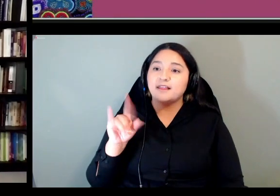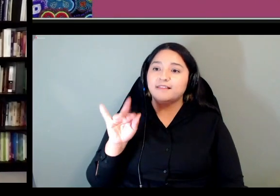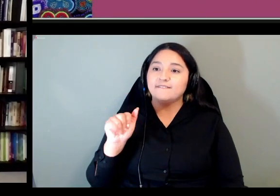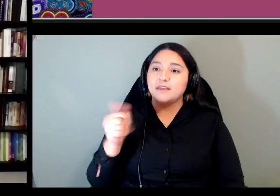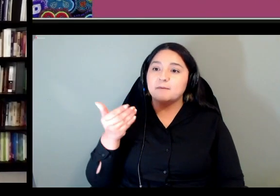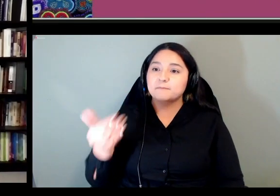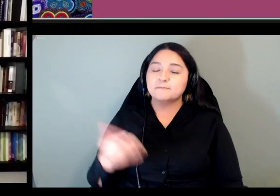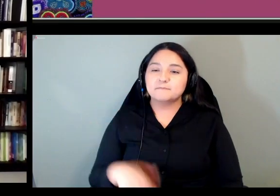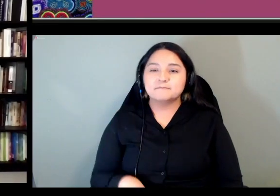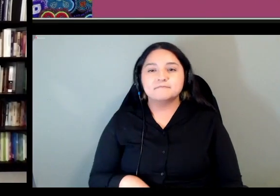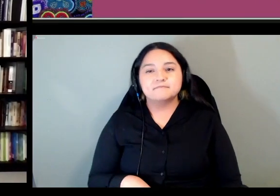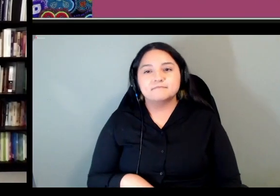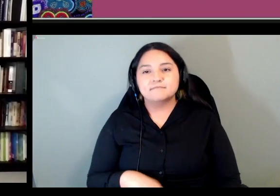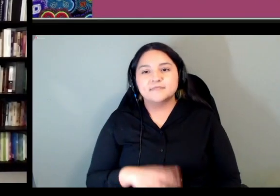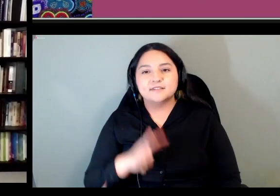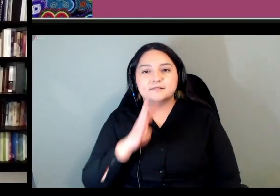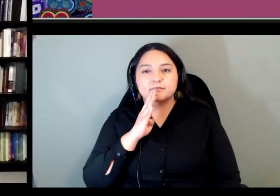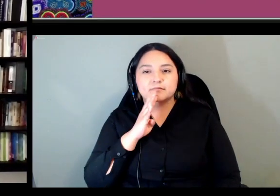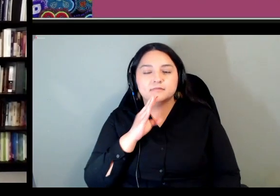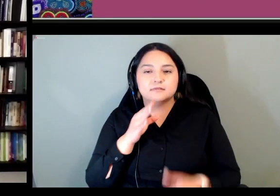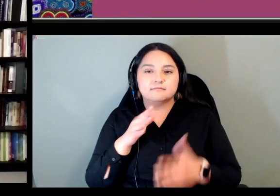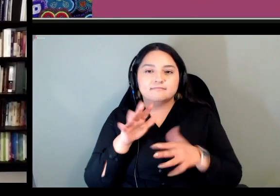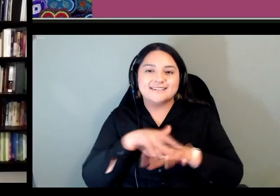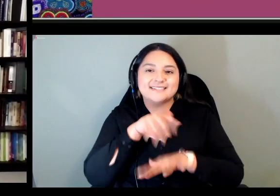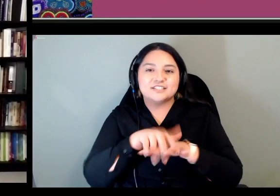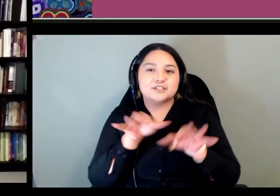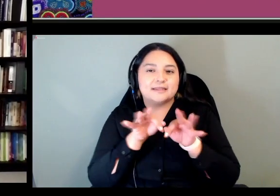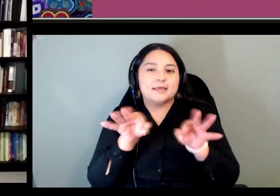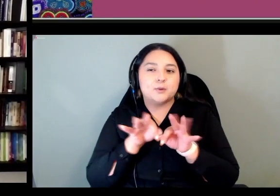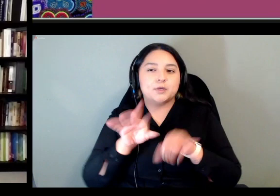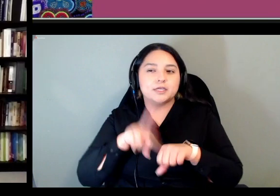Tansikia Wow, Olivia Sammons, Deshna Karshan,